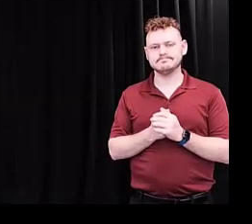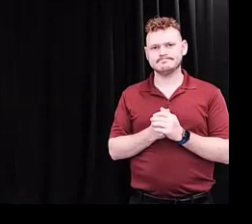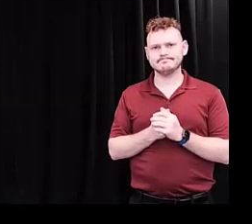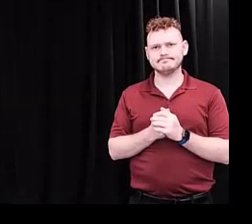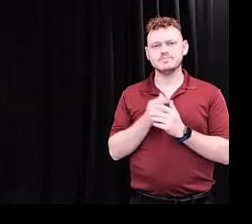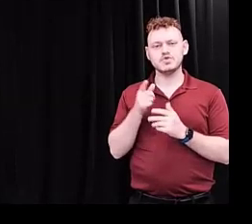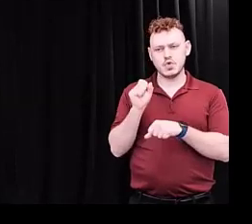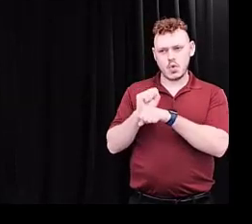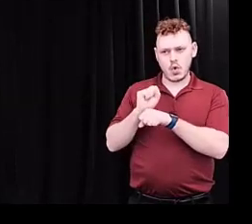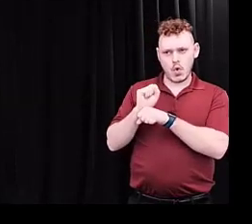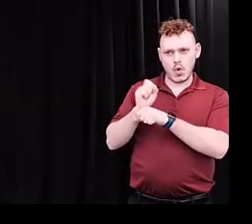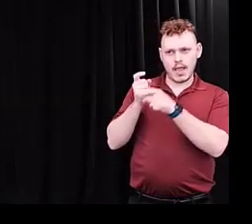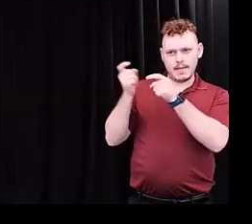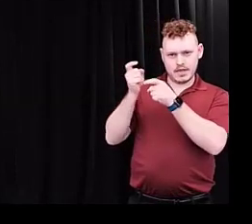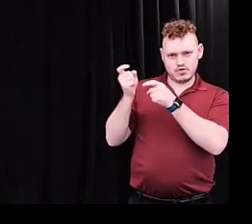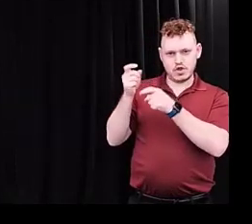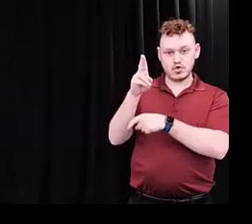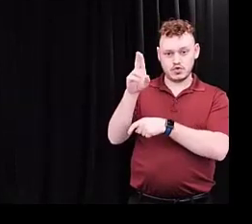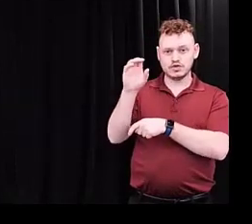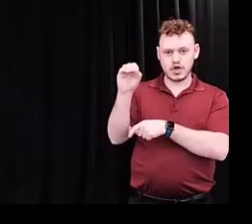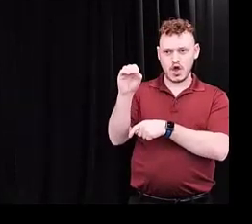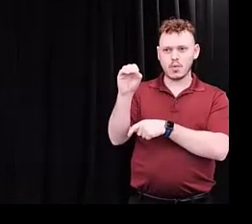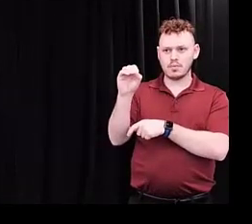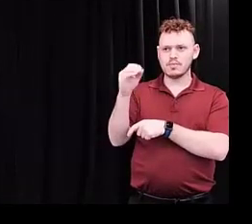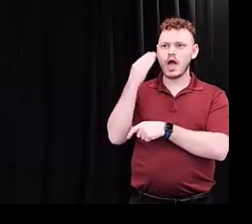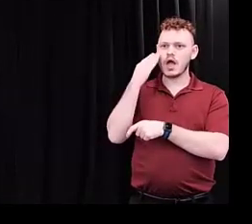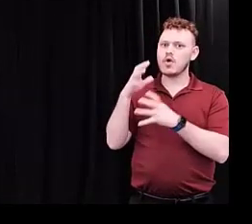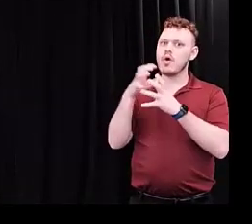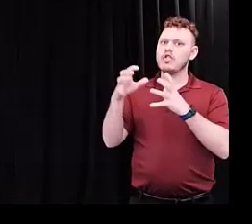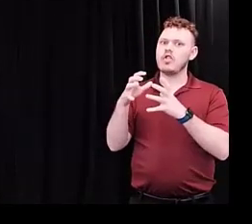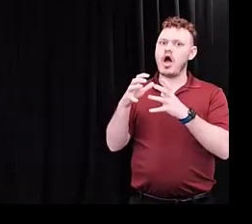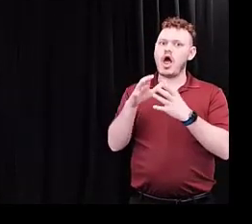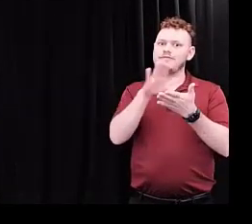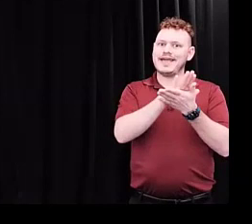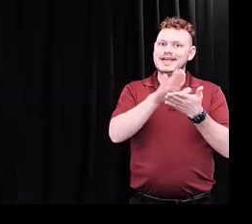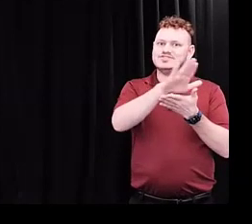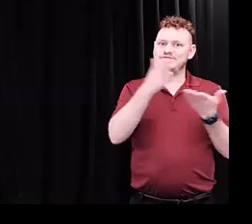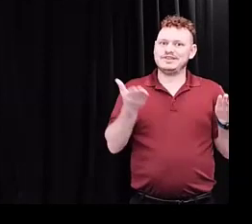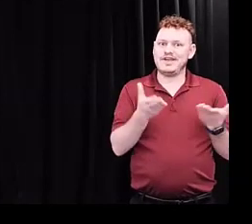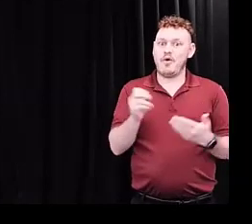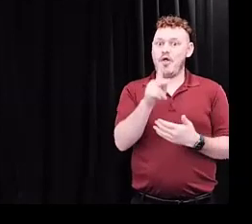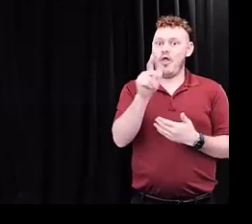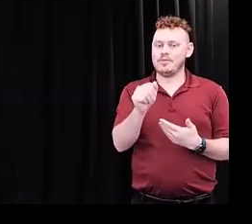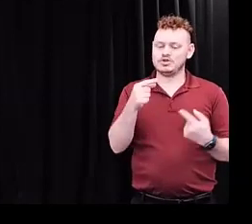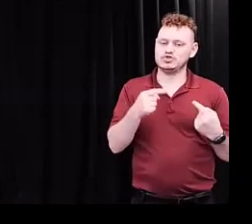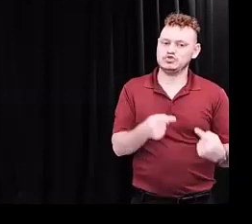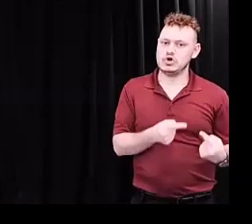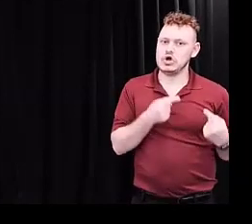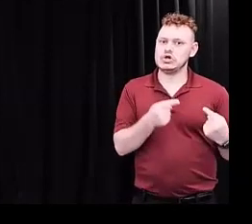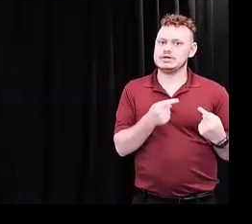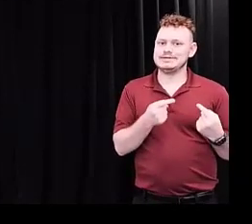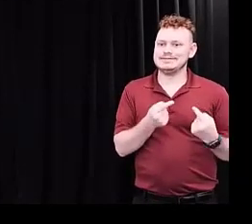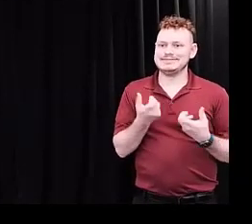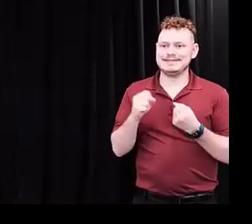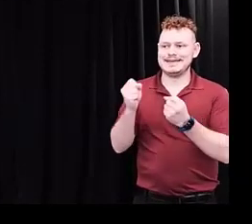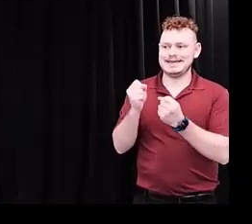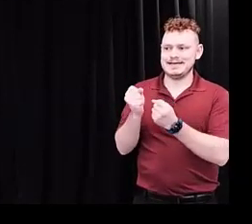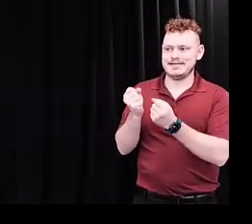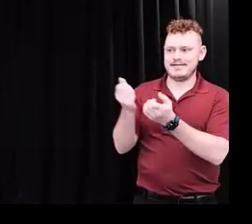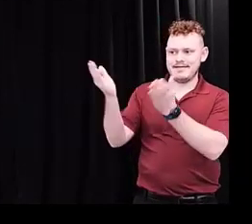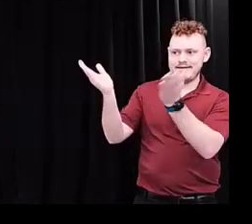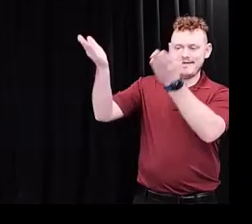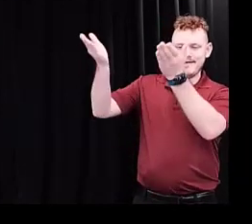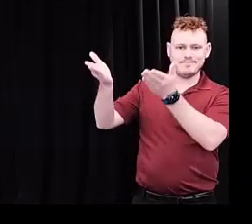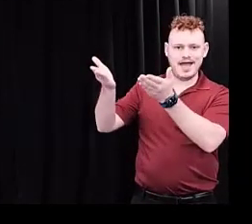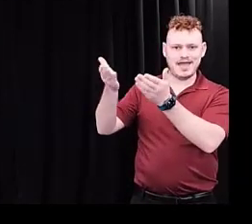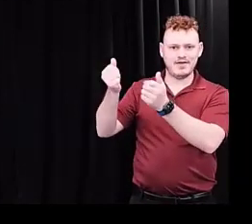you're working with an administration at UCO, and I know a lot of institutions in Oklahoma are still kind of struggling to get buy-in, institutionally.